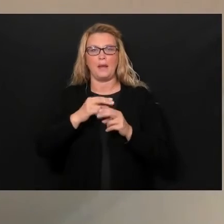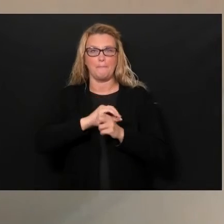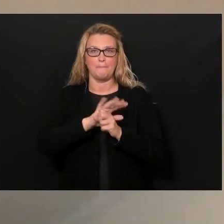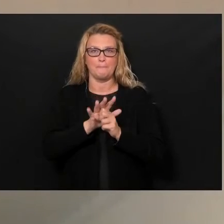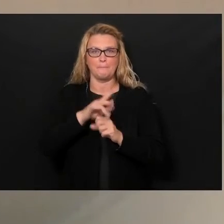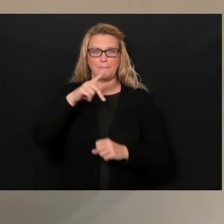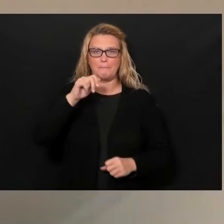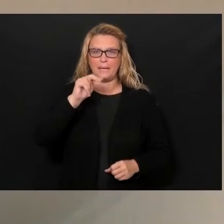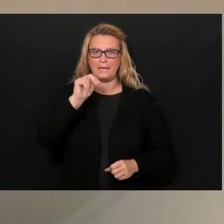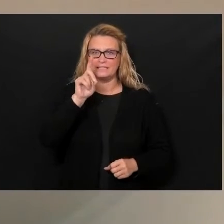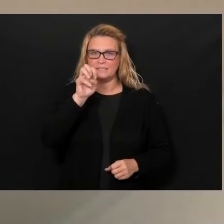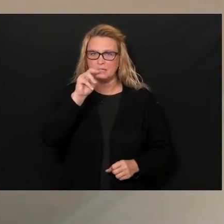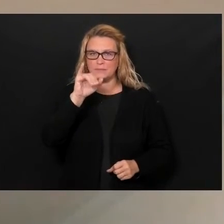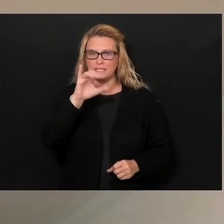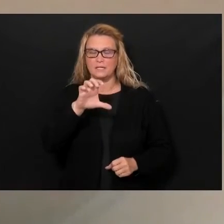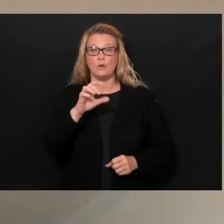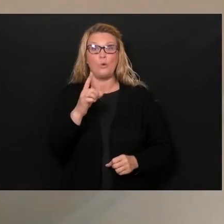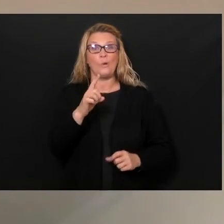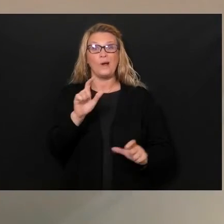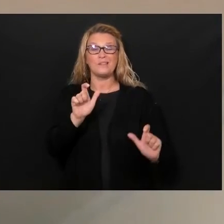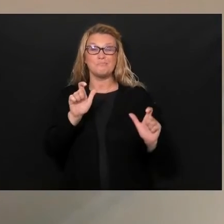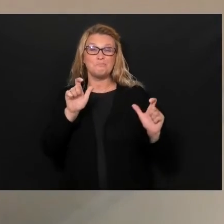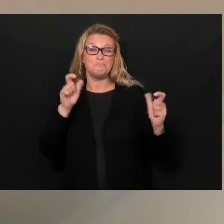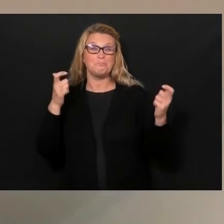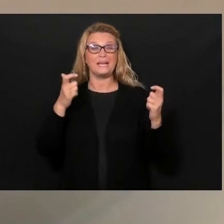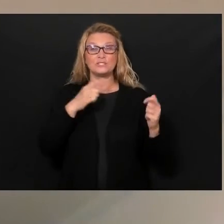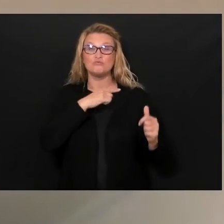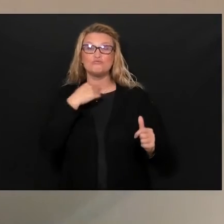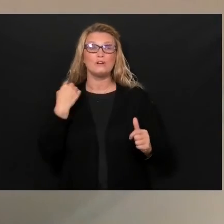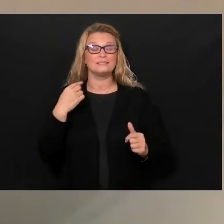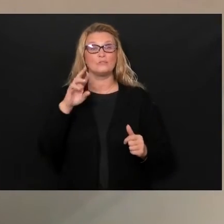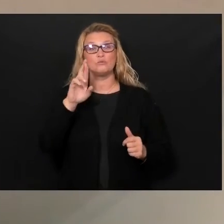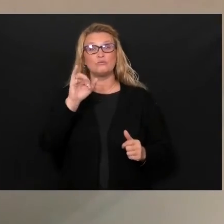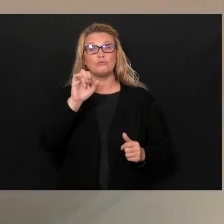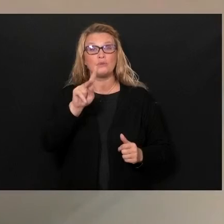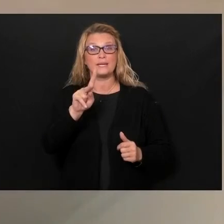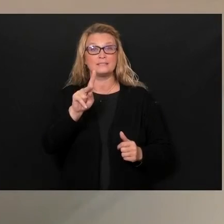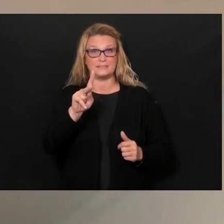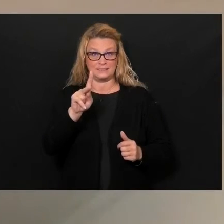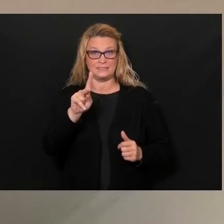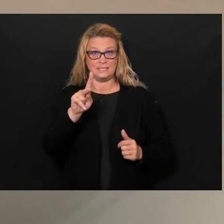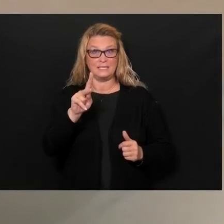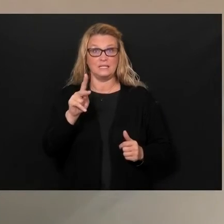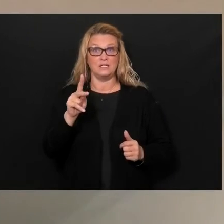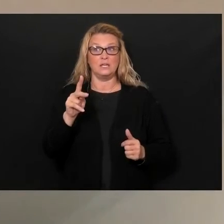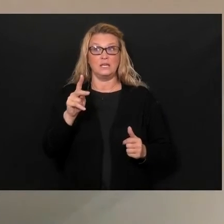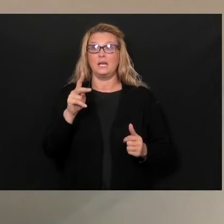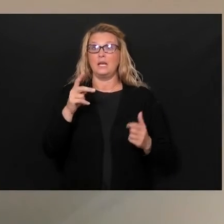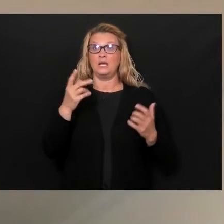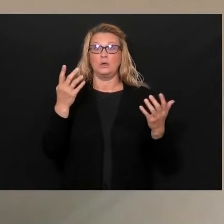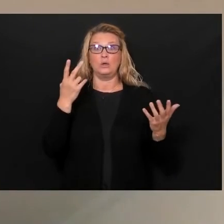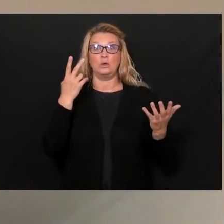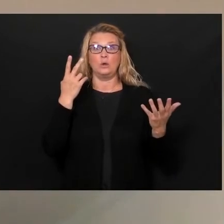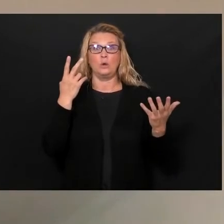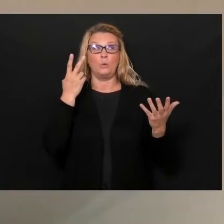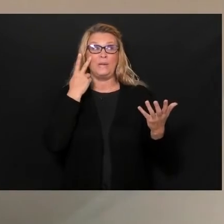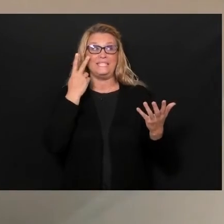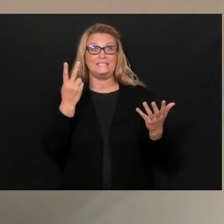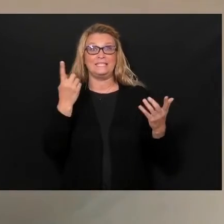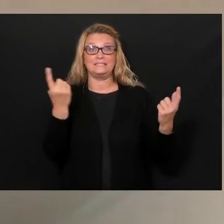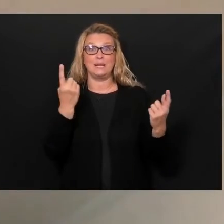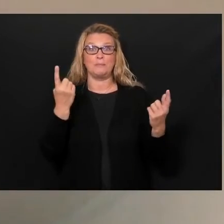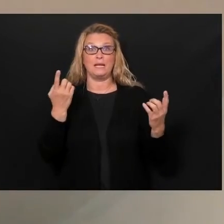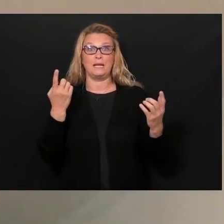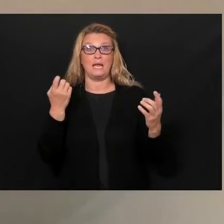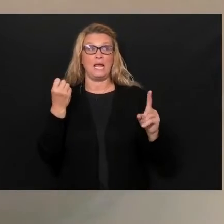that one of the biggest risks for us as a state is to see a surge happen, a rapid increase